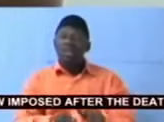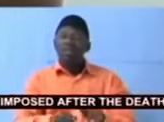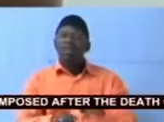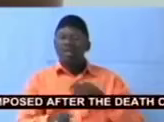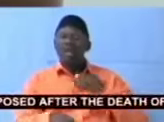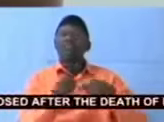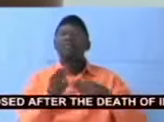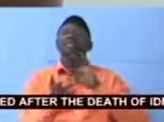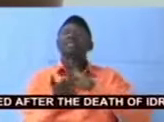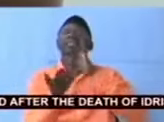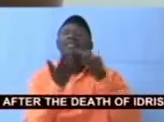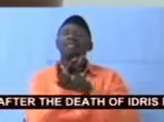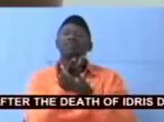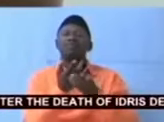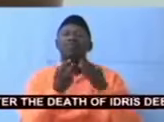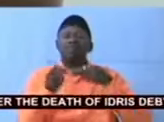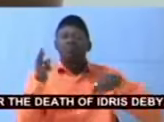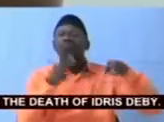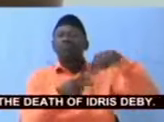magistrate.